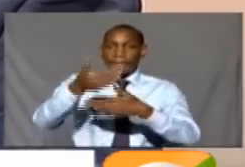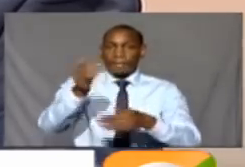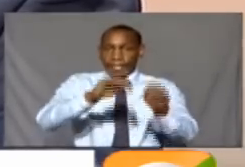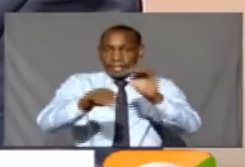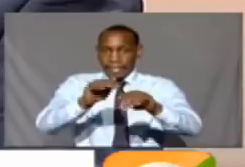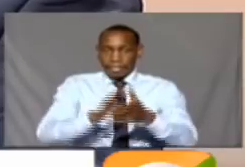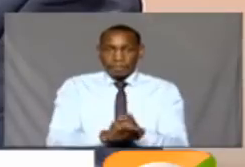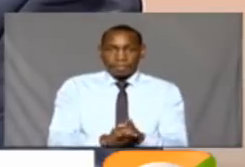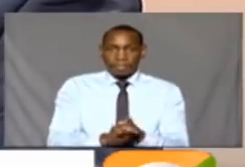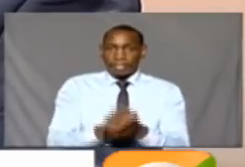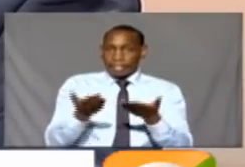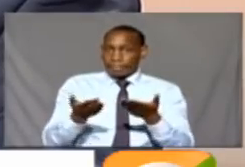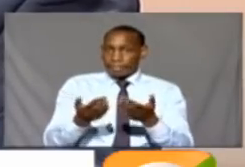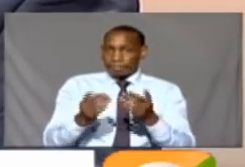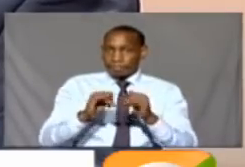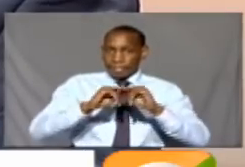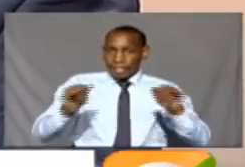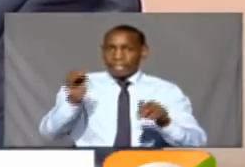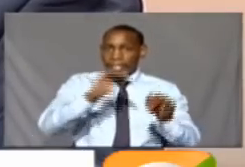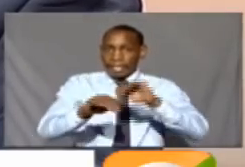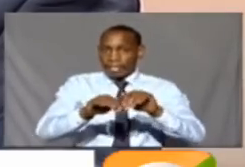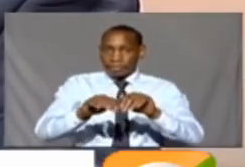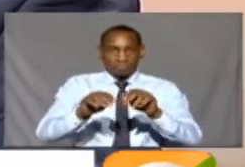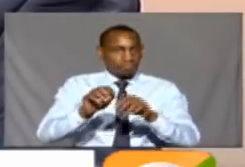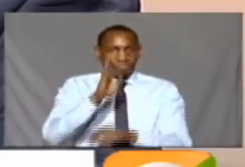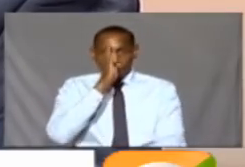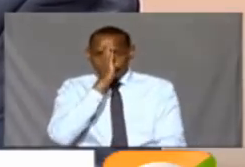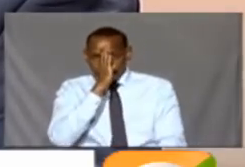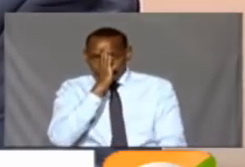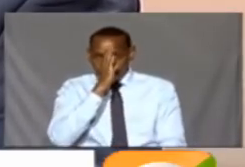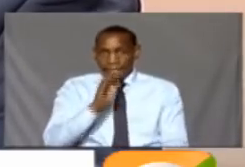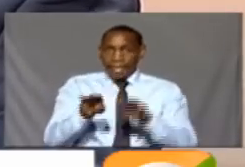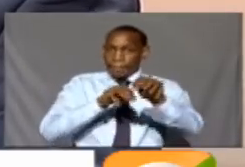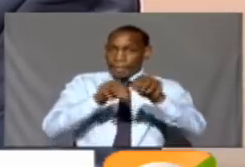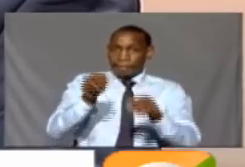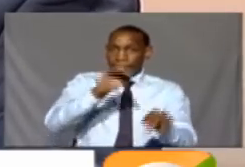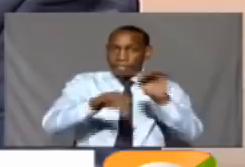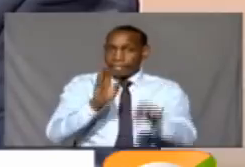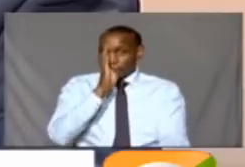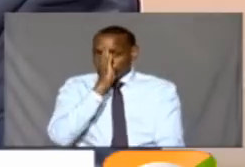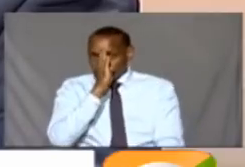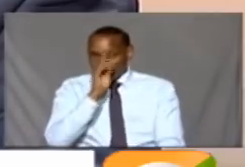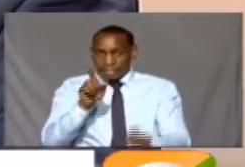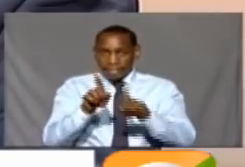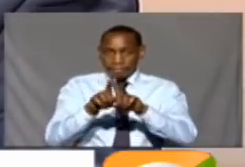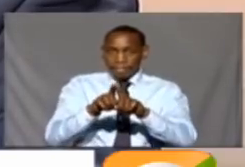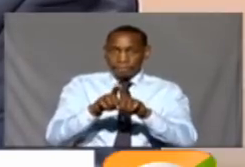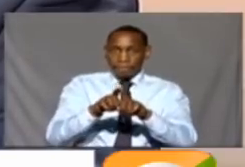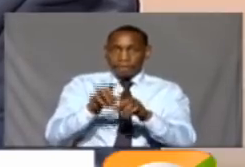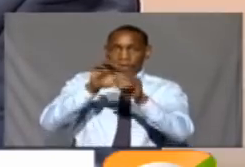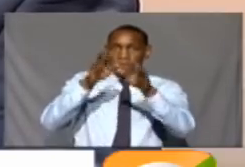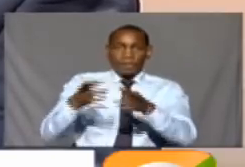The integrity of elections has been an issue. The management of elections has been an issue. The integrity of the voters' role has been an